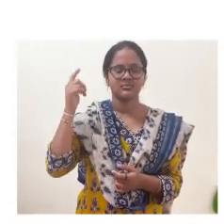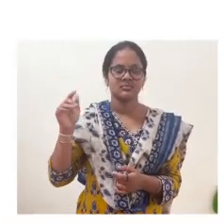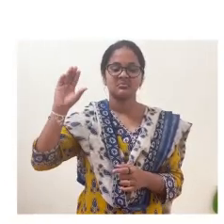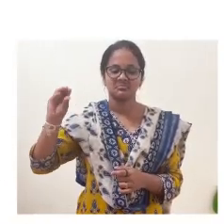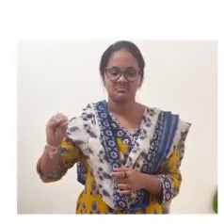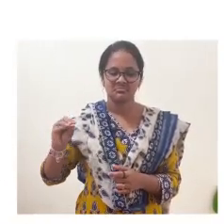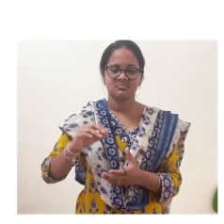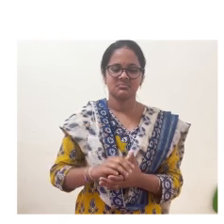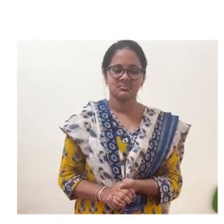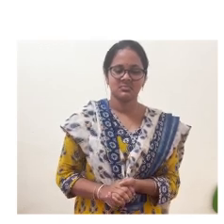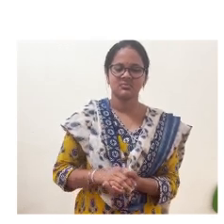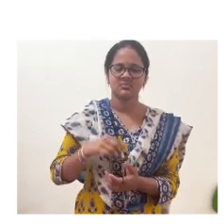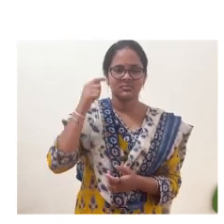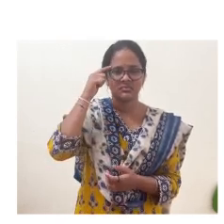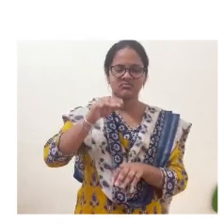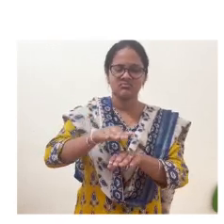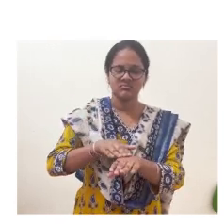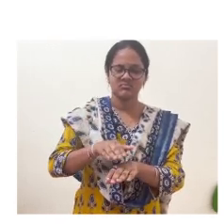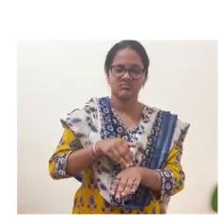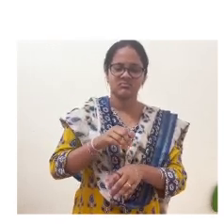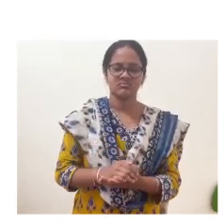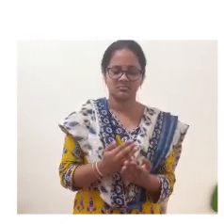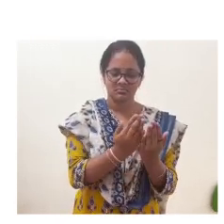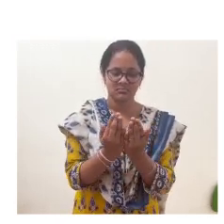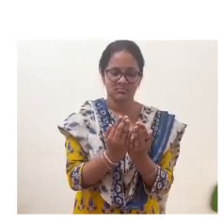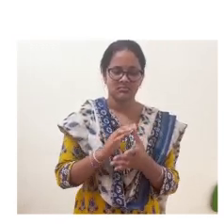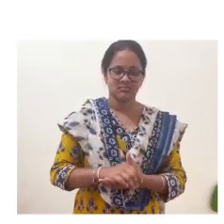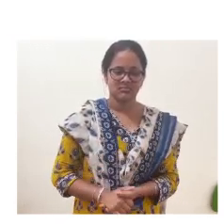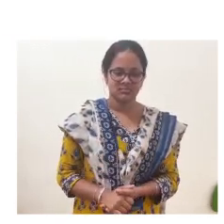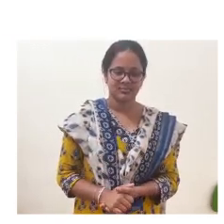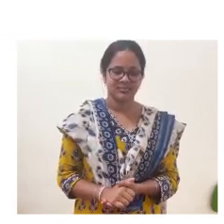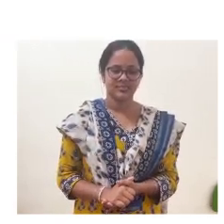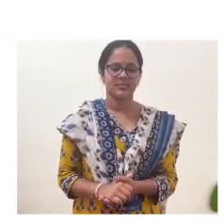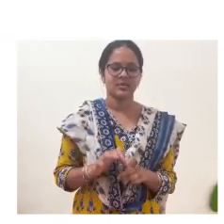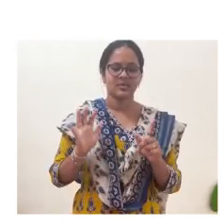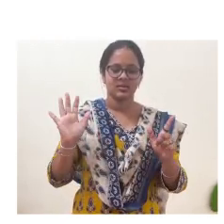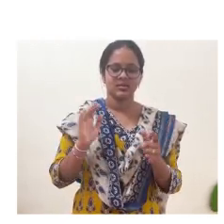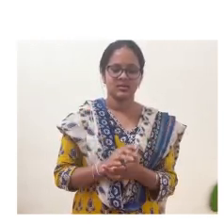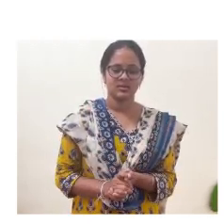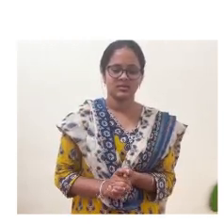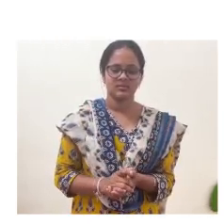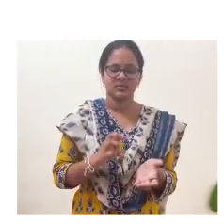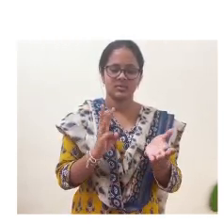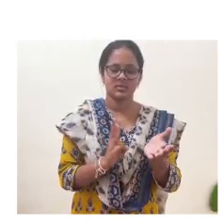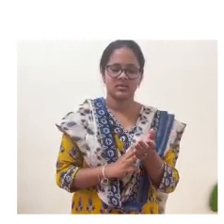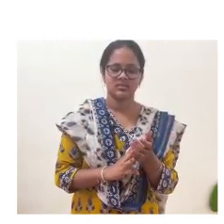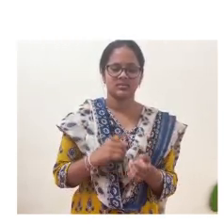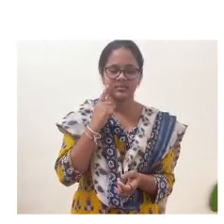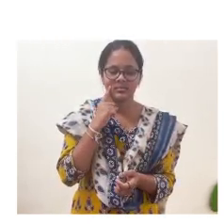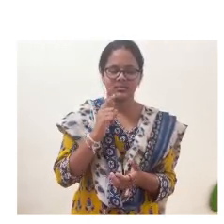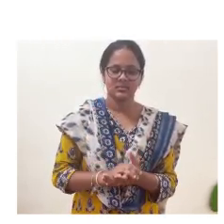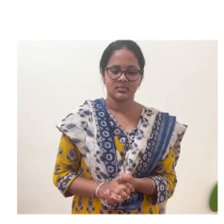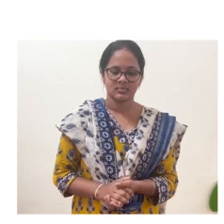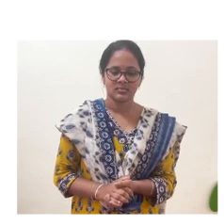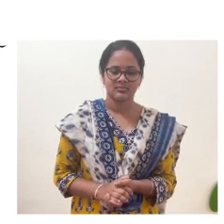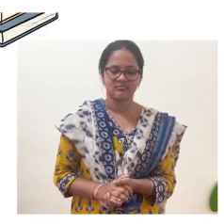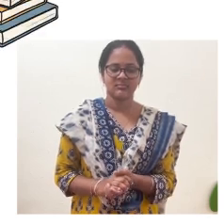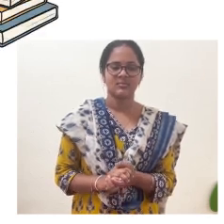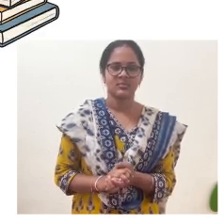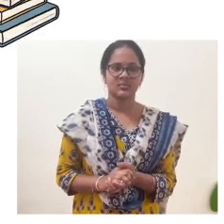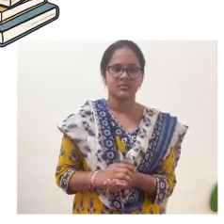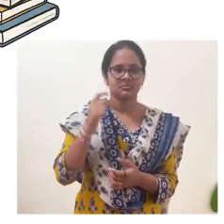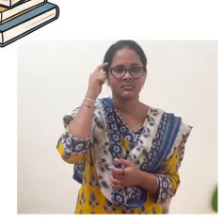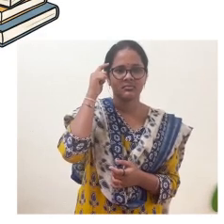behavior, example depression, schizophrenia. Needs emotional and mental health support.